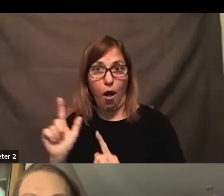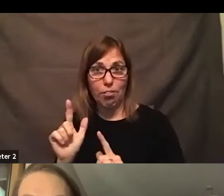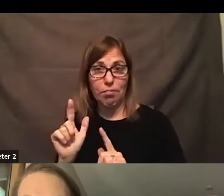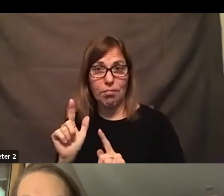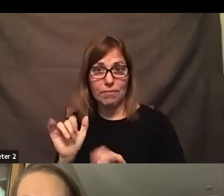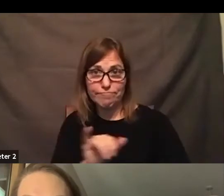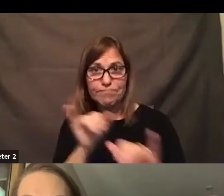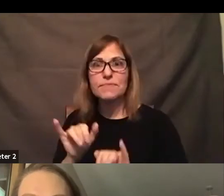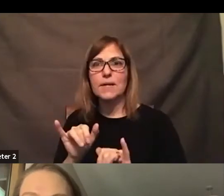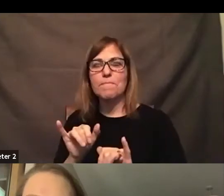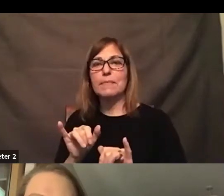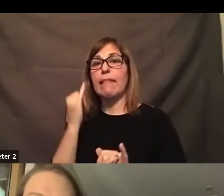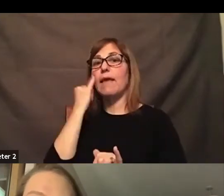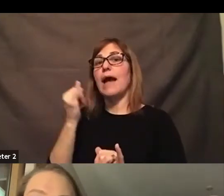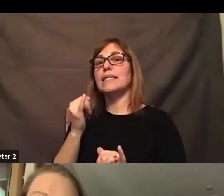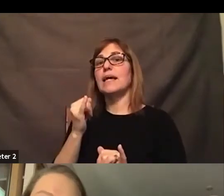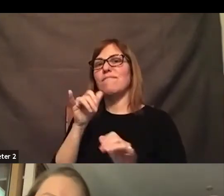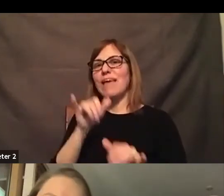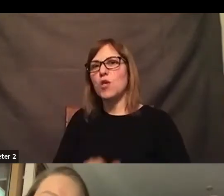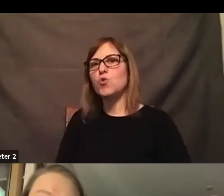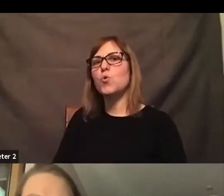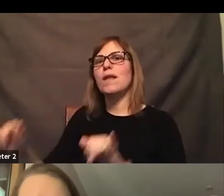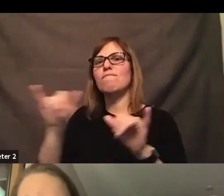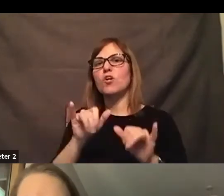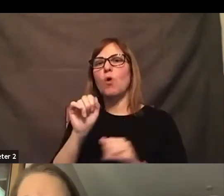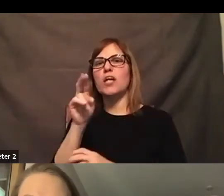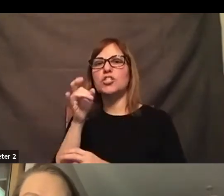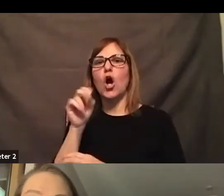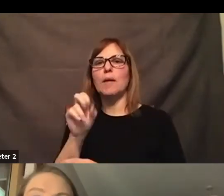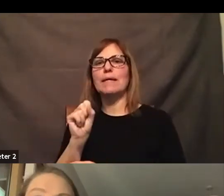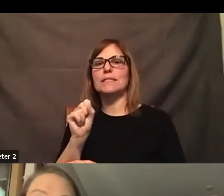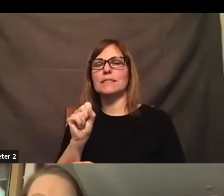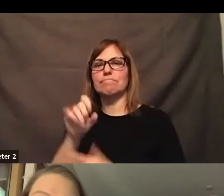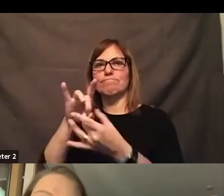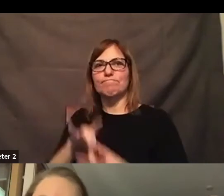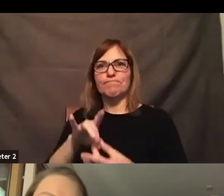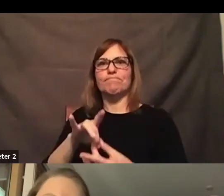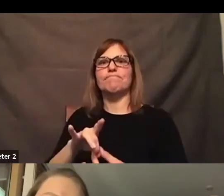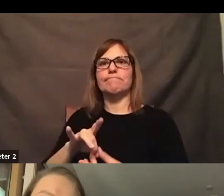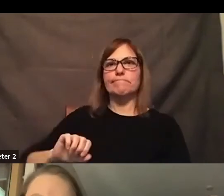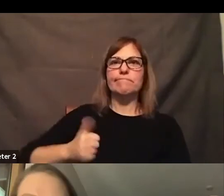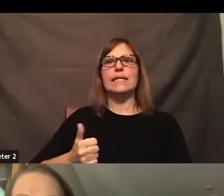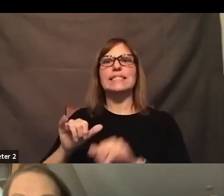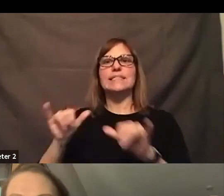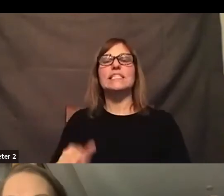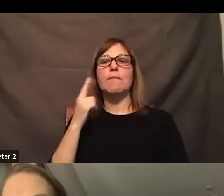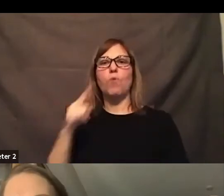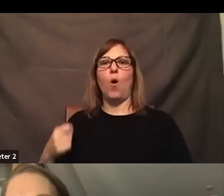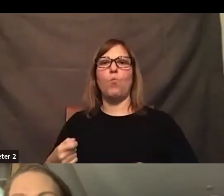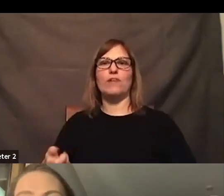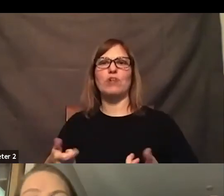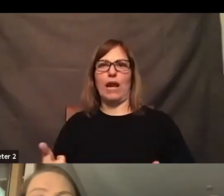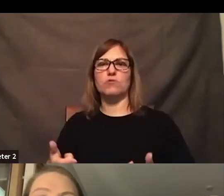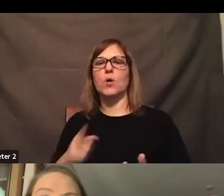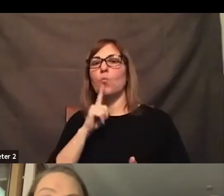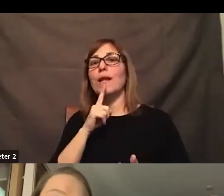a universal autonomous securement system for wheelchairs. There are currently universal securement systems for